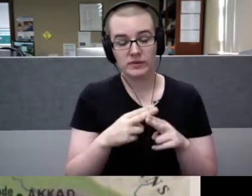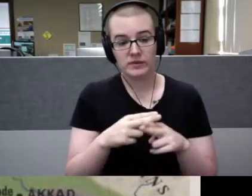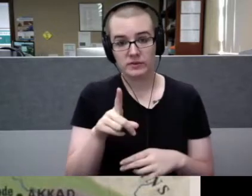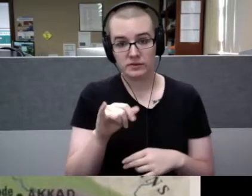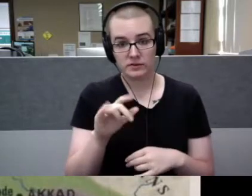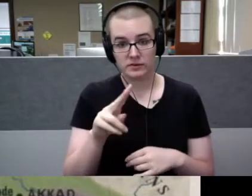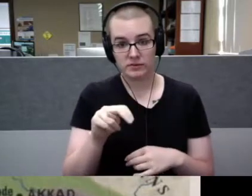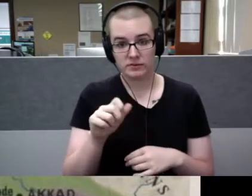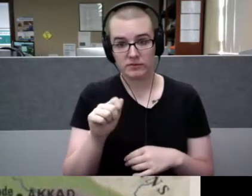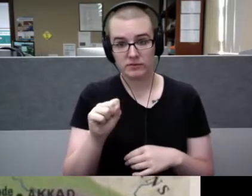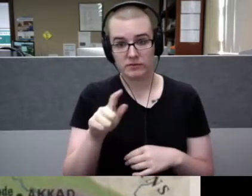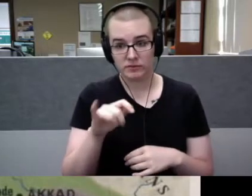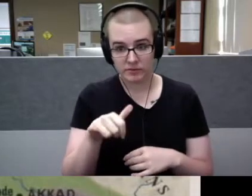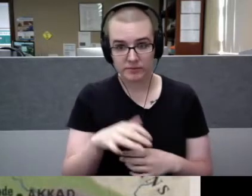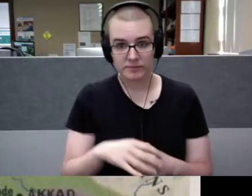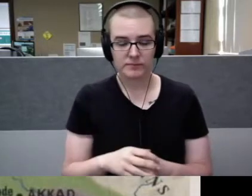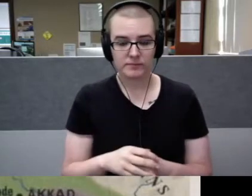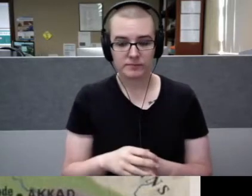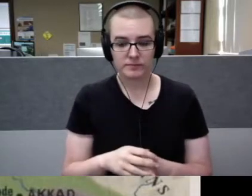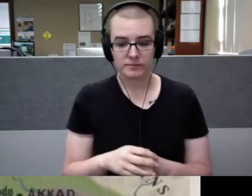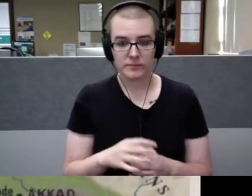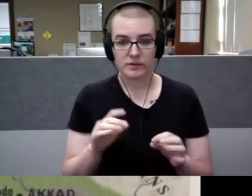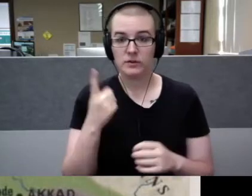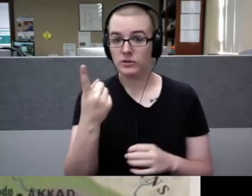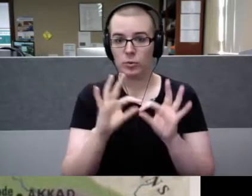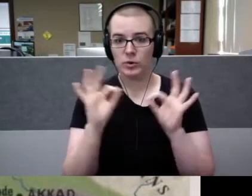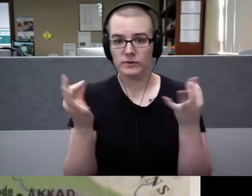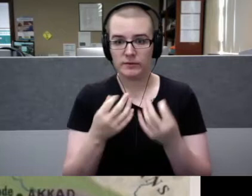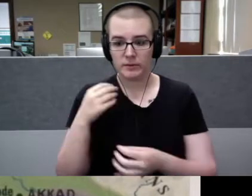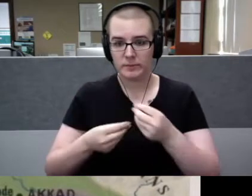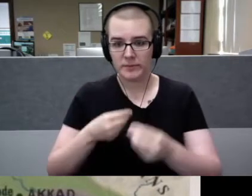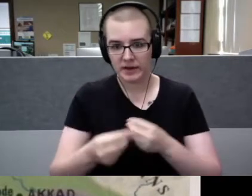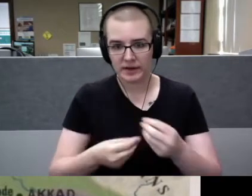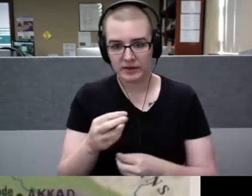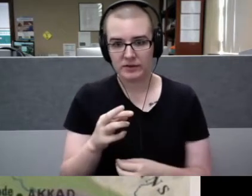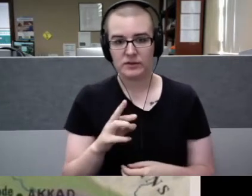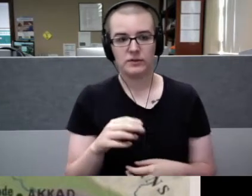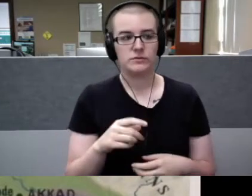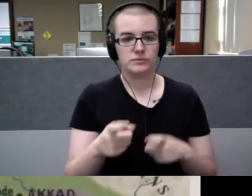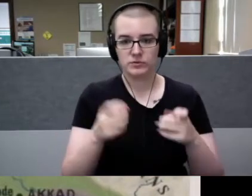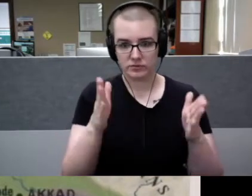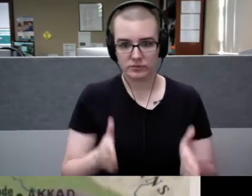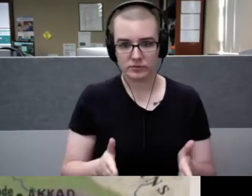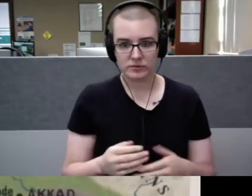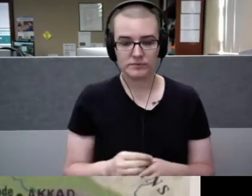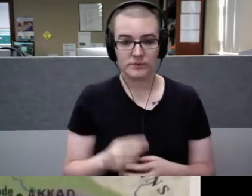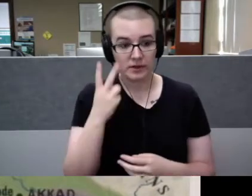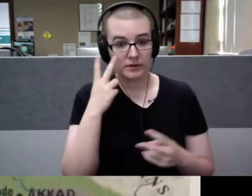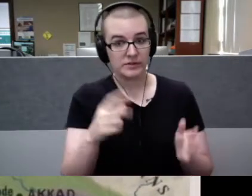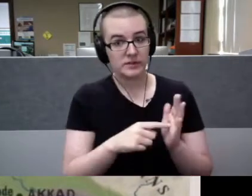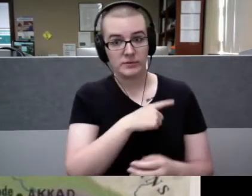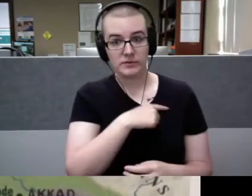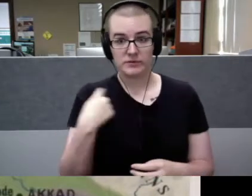series of rulers from one family. We're going to see when we look at China, dynasties that would last for hundreds and hundreds of years, where people from the